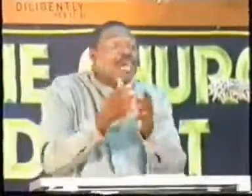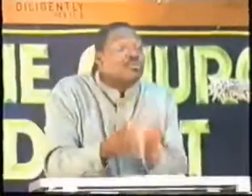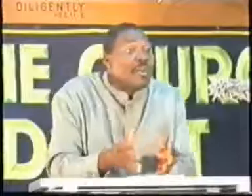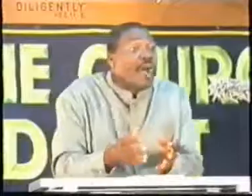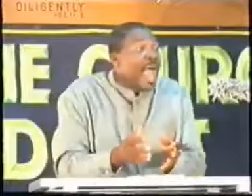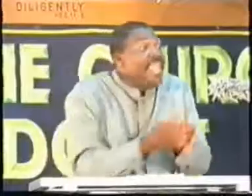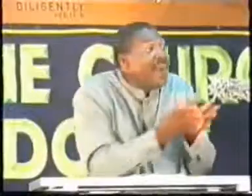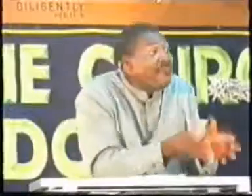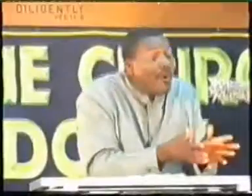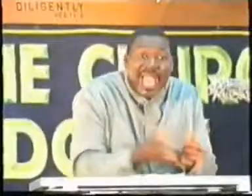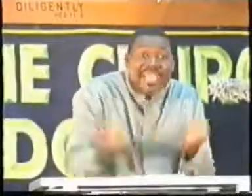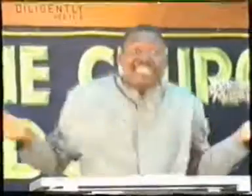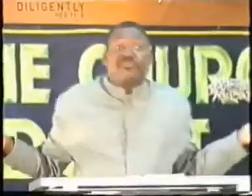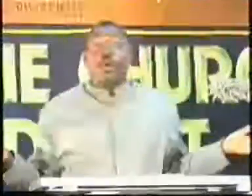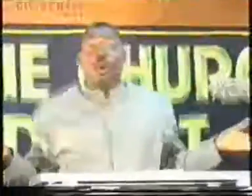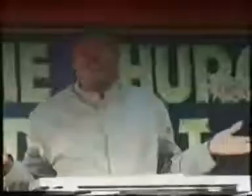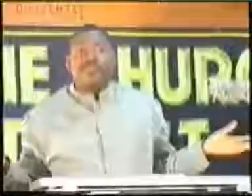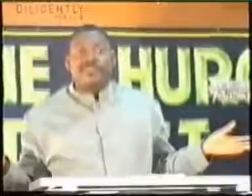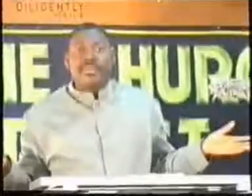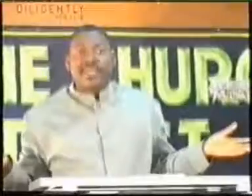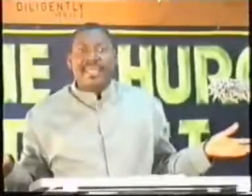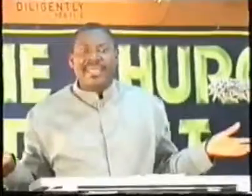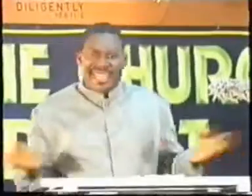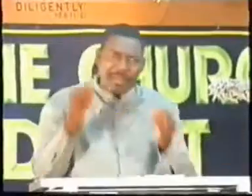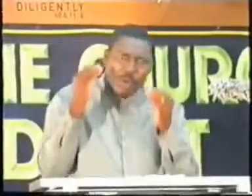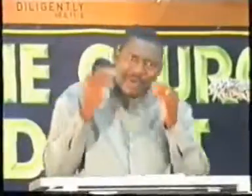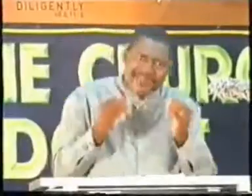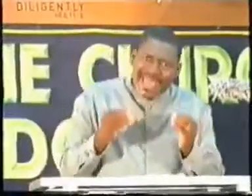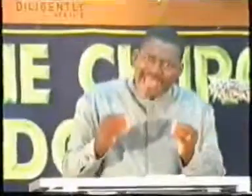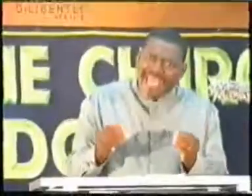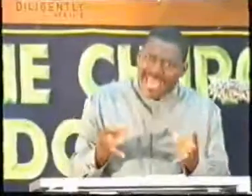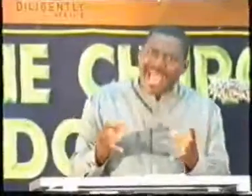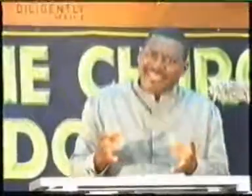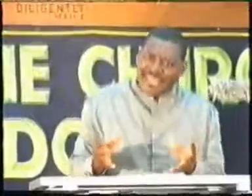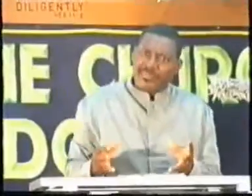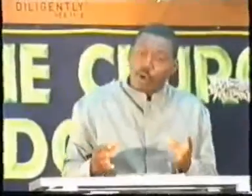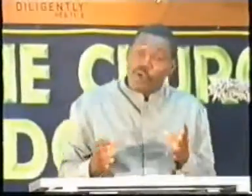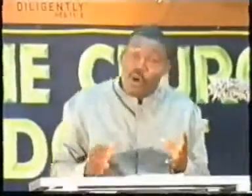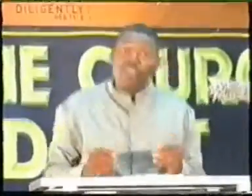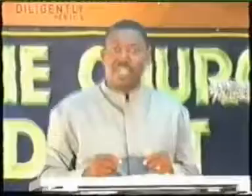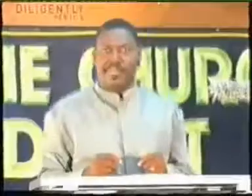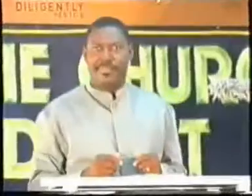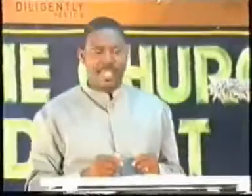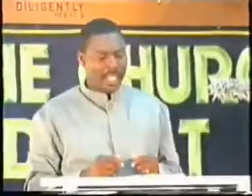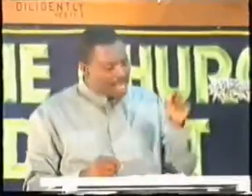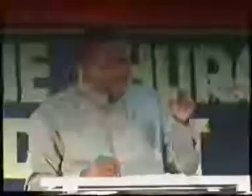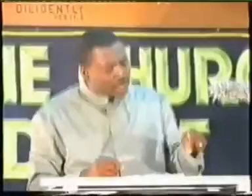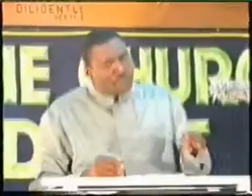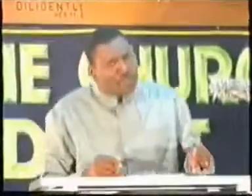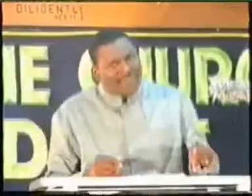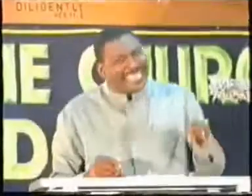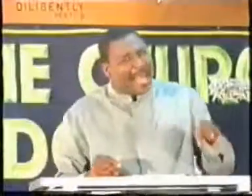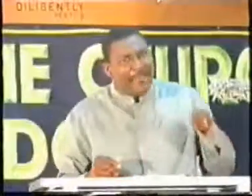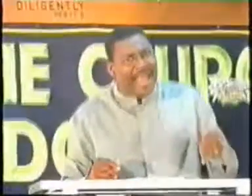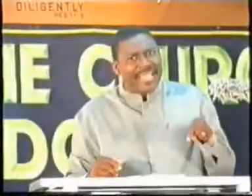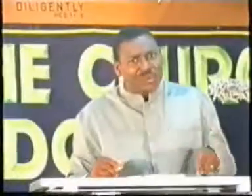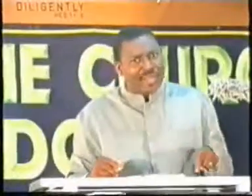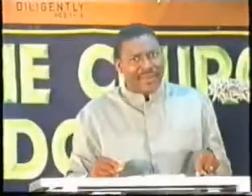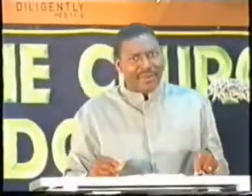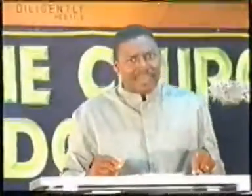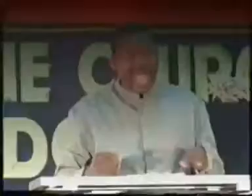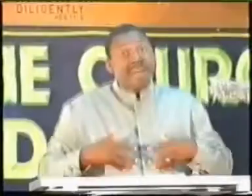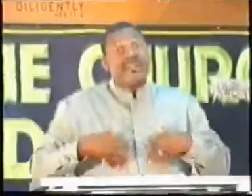sa asoro no ahiafo ene sikafo ne wo mu na de me no ka no ene dai nyina ne se odofo a utue me kristo sum mu sika biara